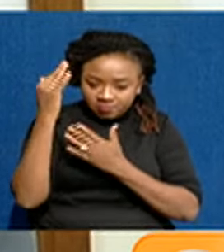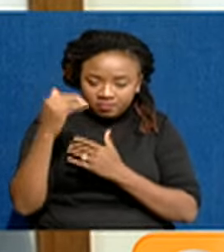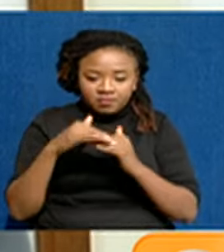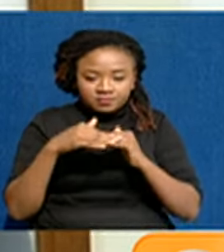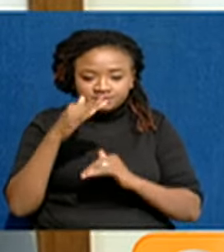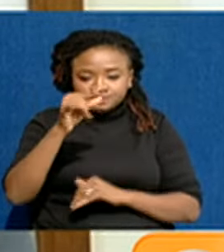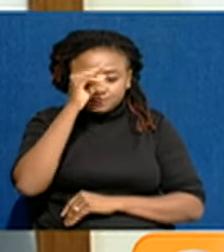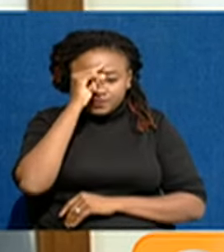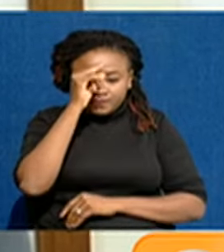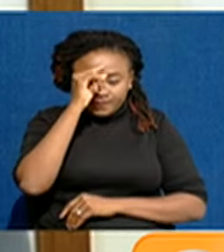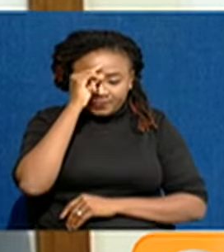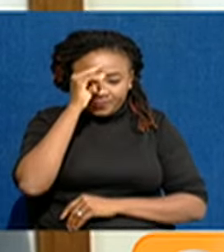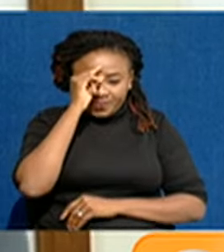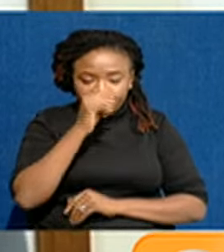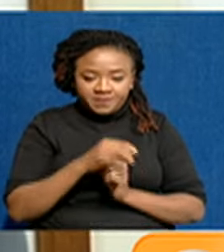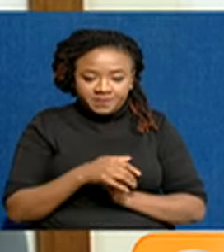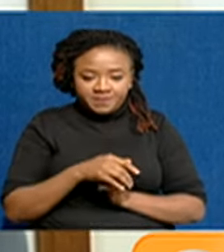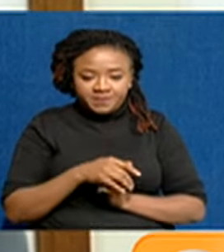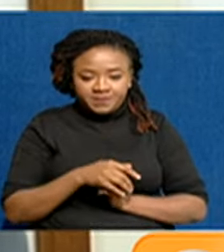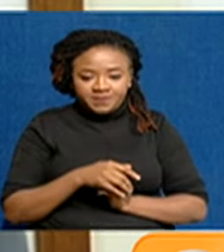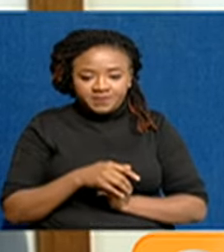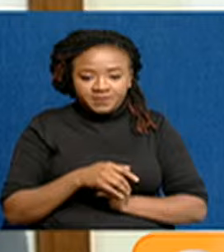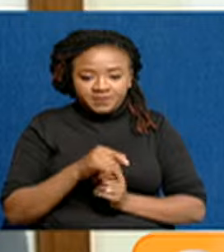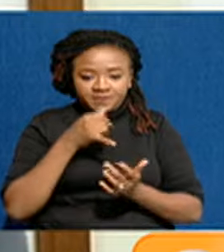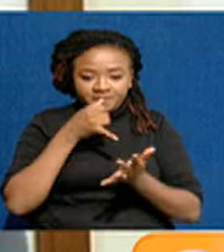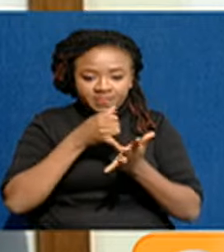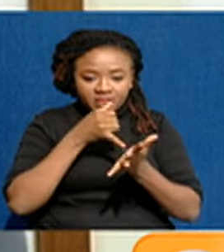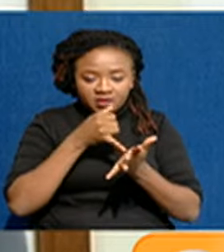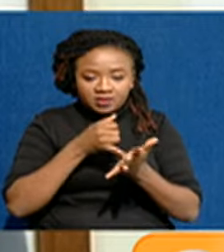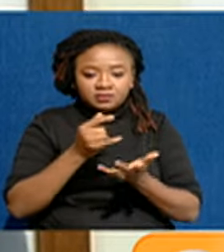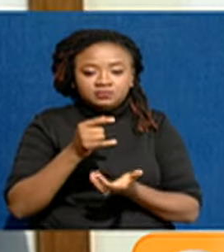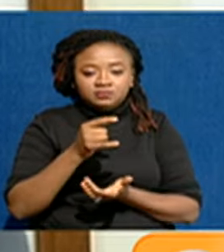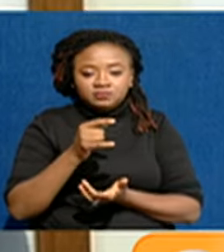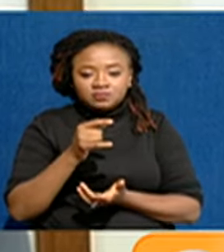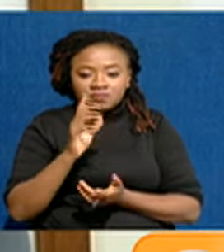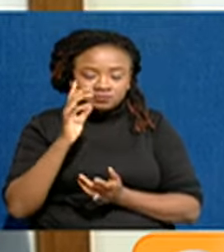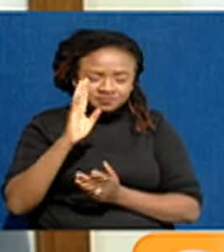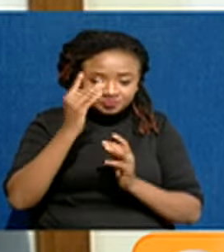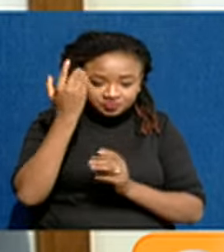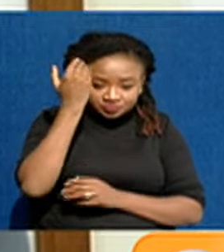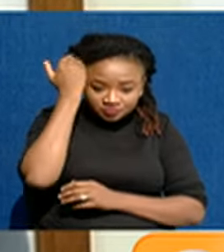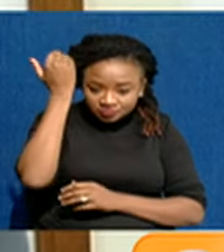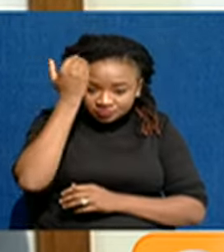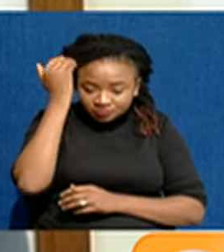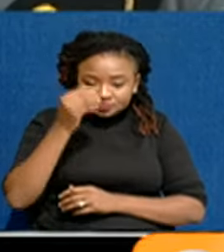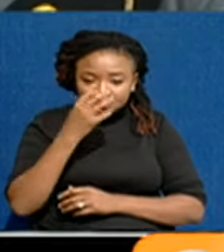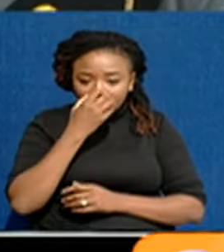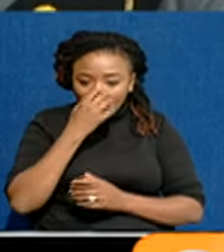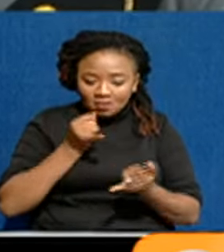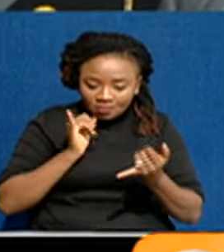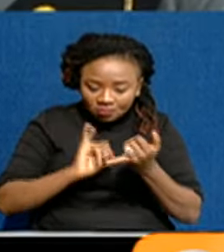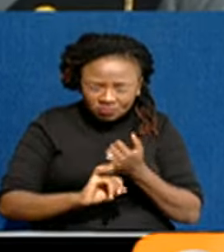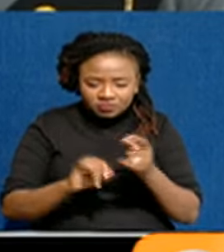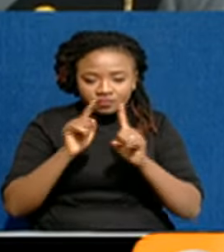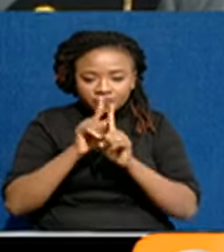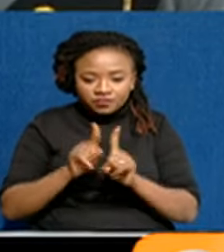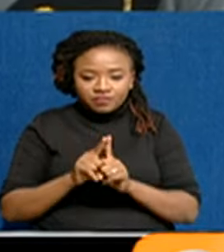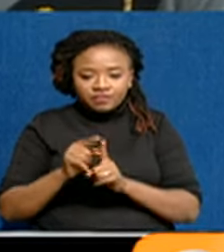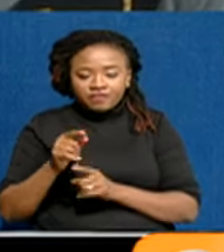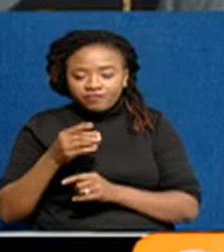including, you've seen even the First Lady and the spouse to the Deputy President. Yes. All of them going out to help where they can, and you'll be seeing more action.